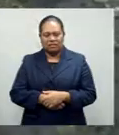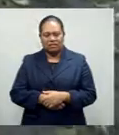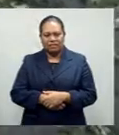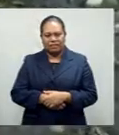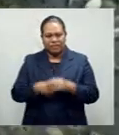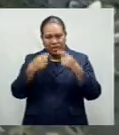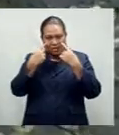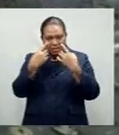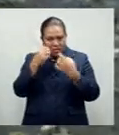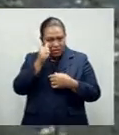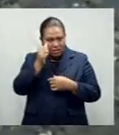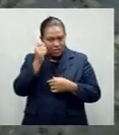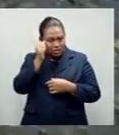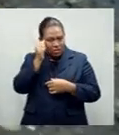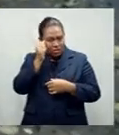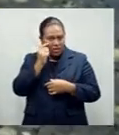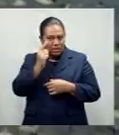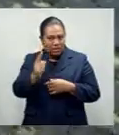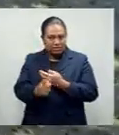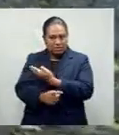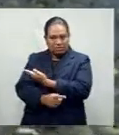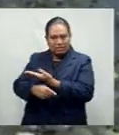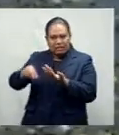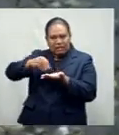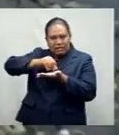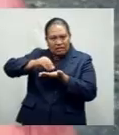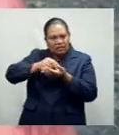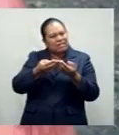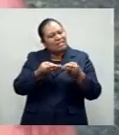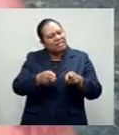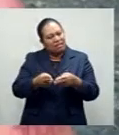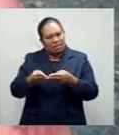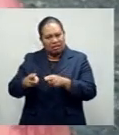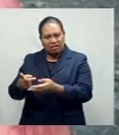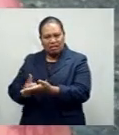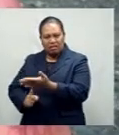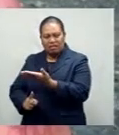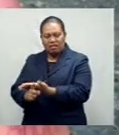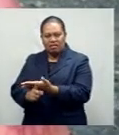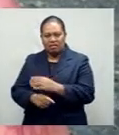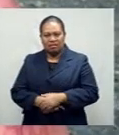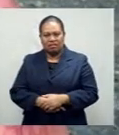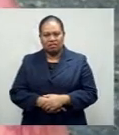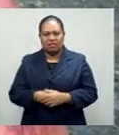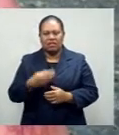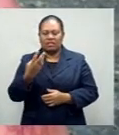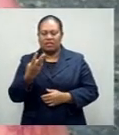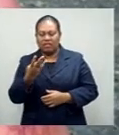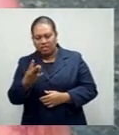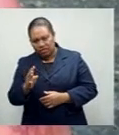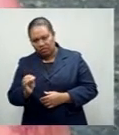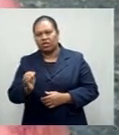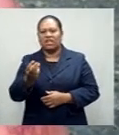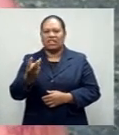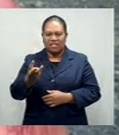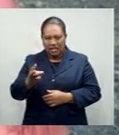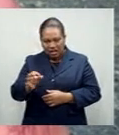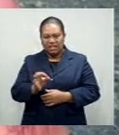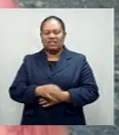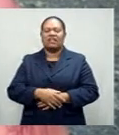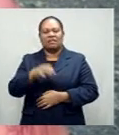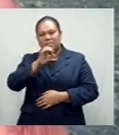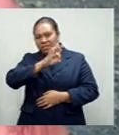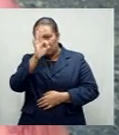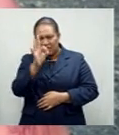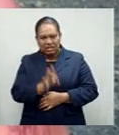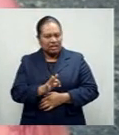can see the sand dollars and stuff, are all dead. Probably about between 30 and 40% of my oysters and the clams